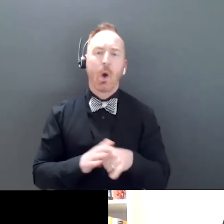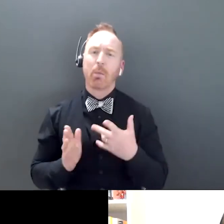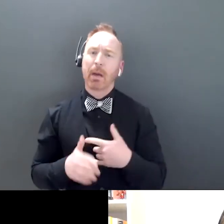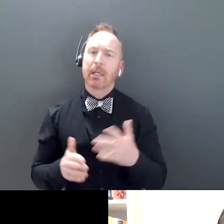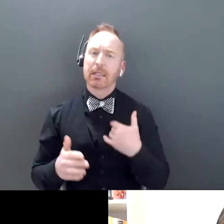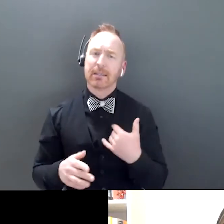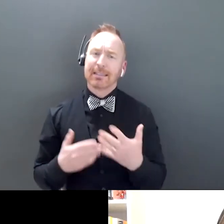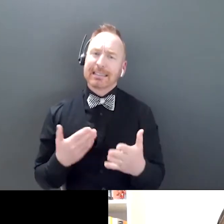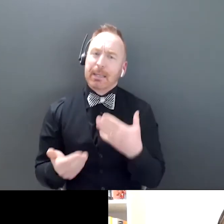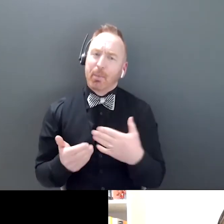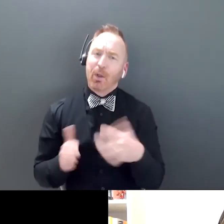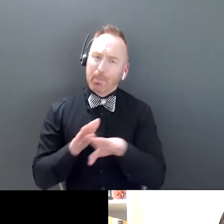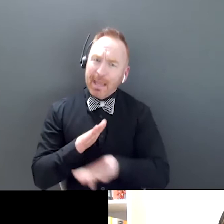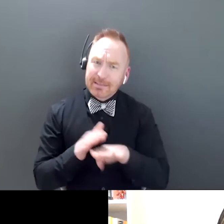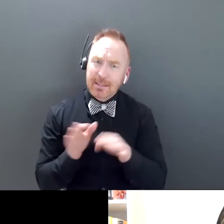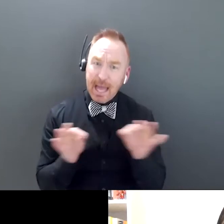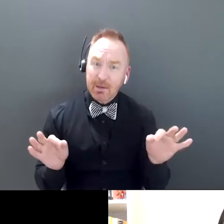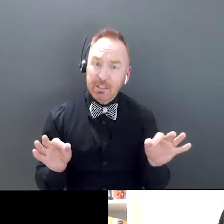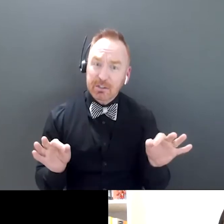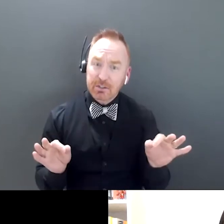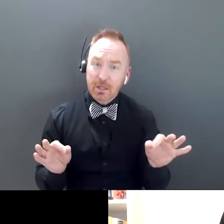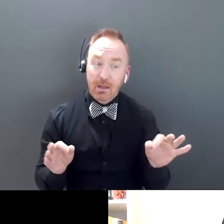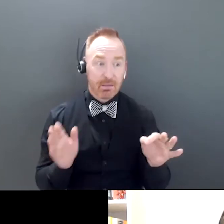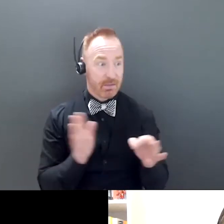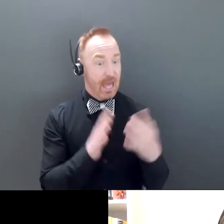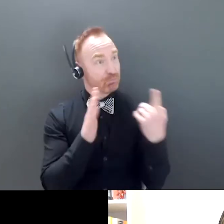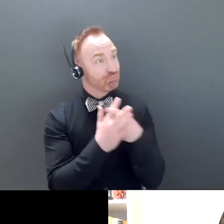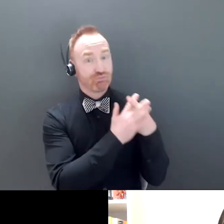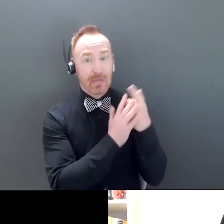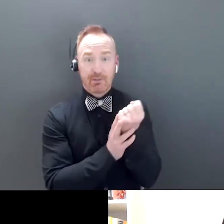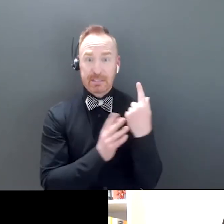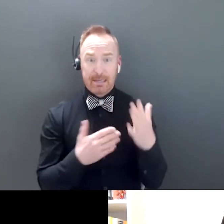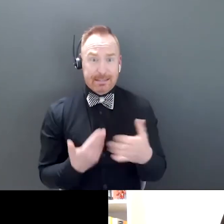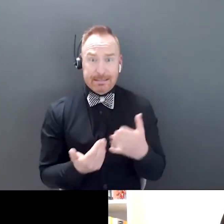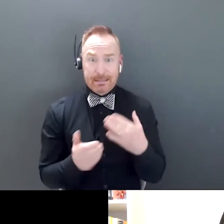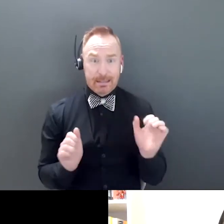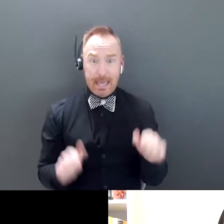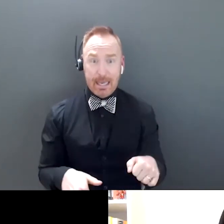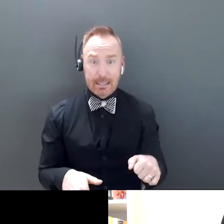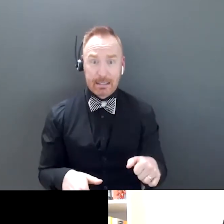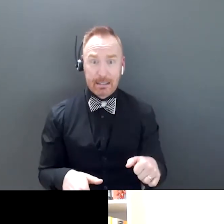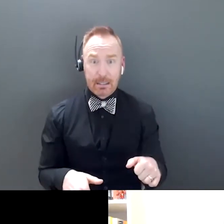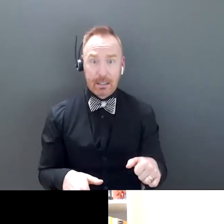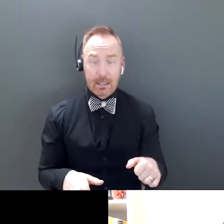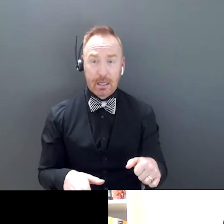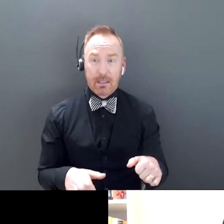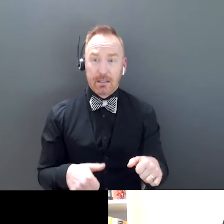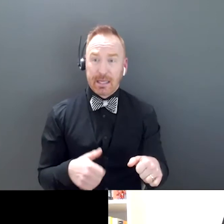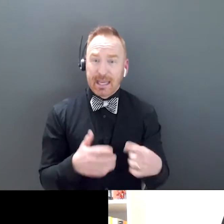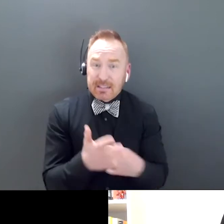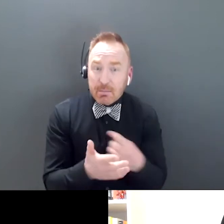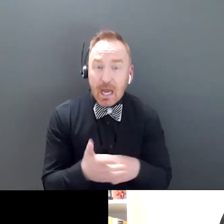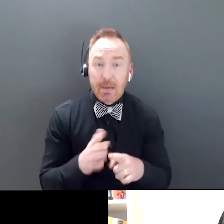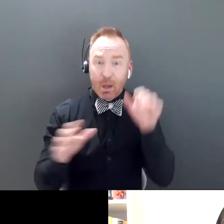that's challenging too, right? So I think just as simple as you can make it is probably easier. Sometimes bright colors also help,